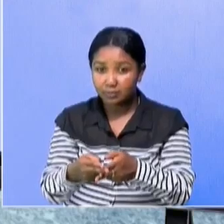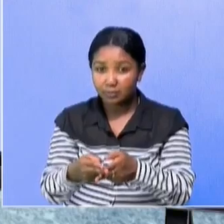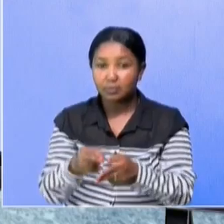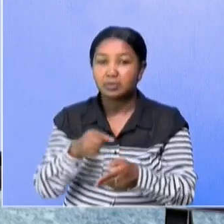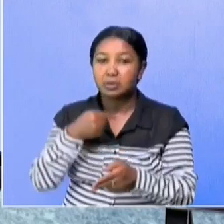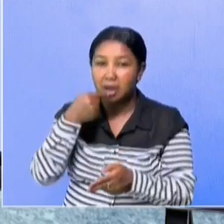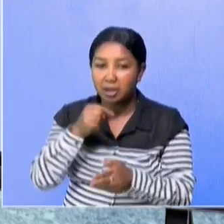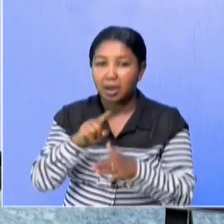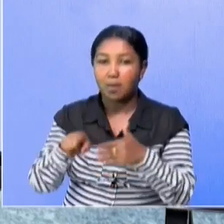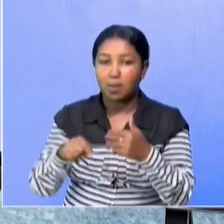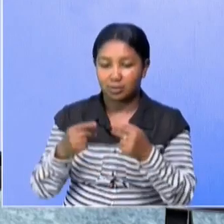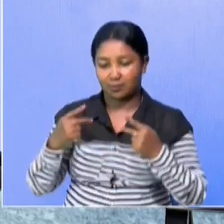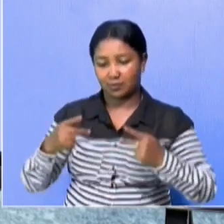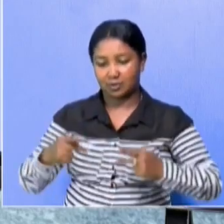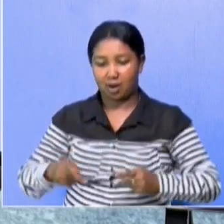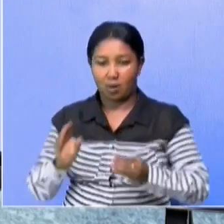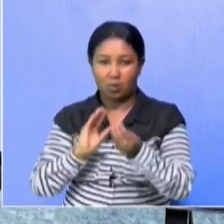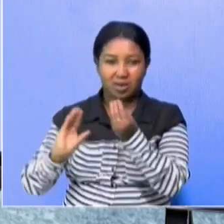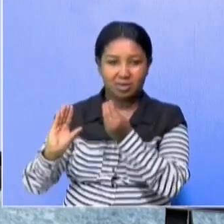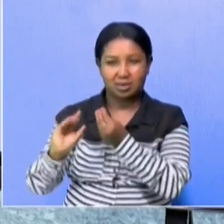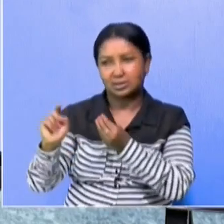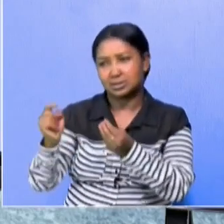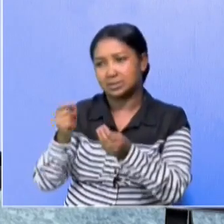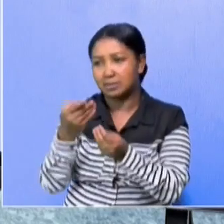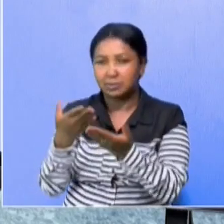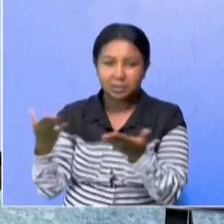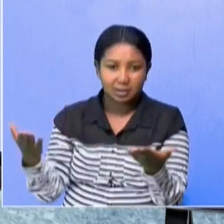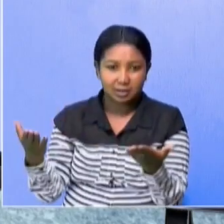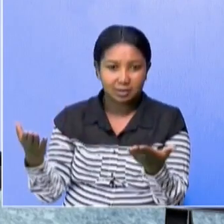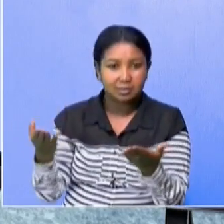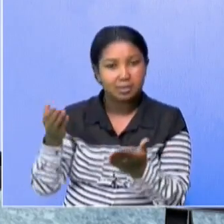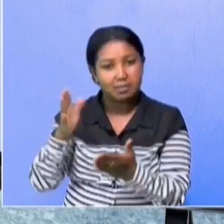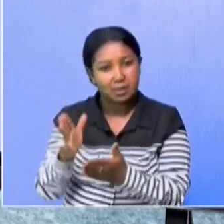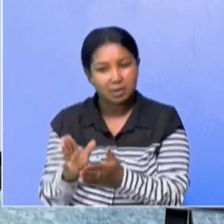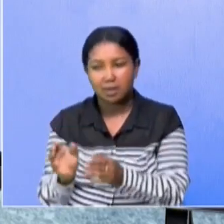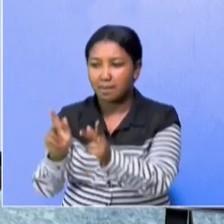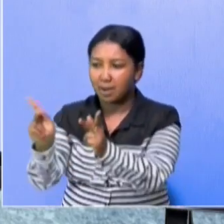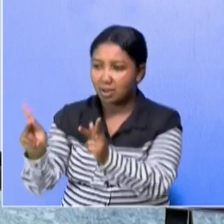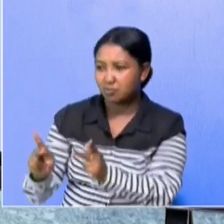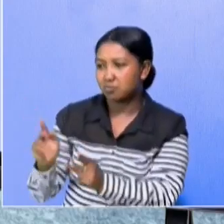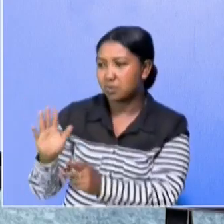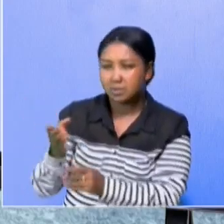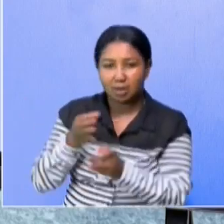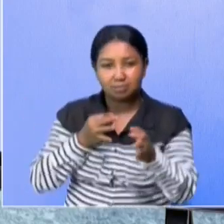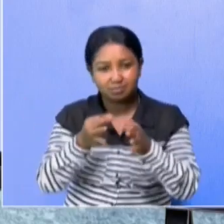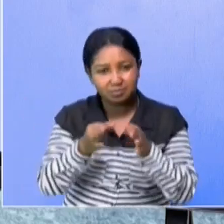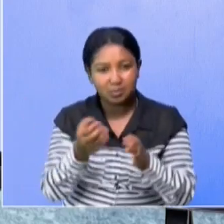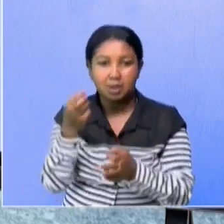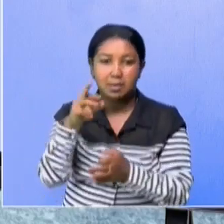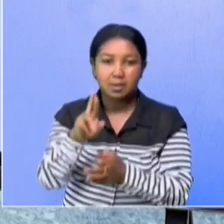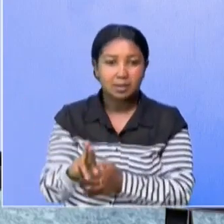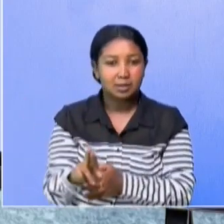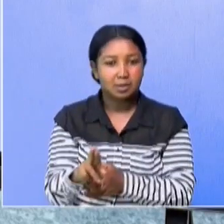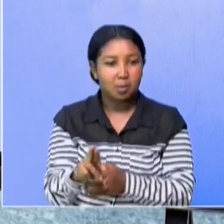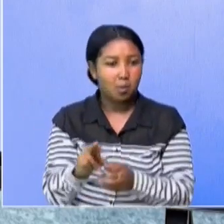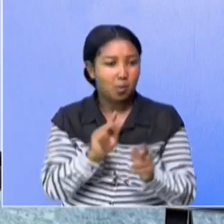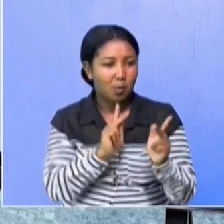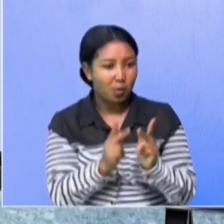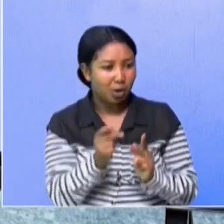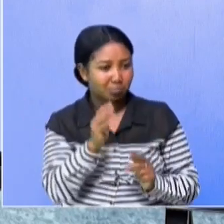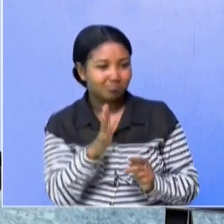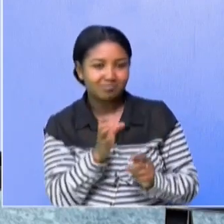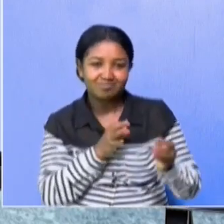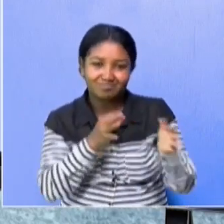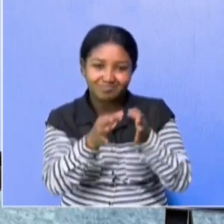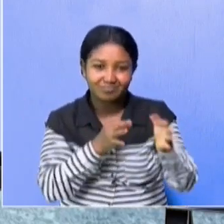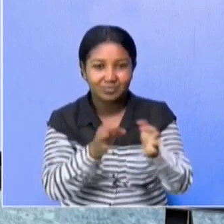telling about the physical appearance of somebody. It's maybe the place, it's maybe an event,